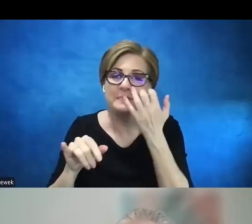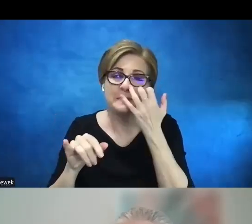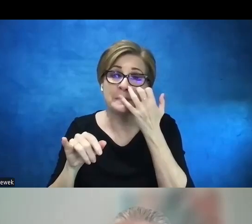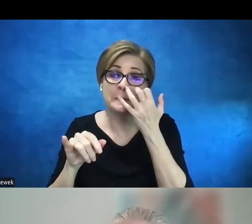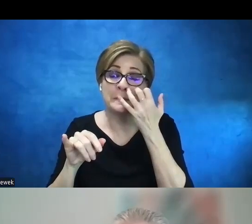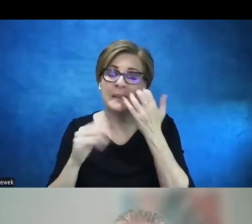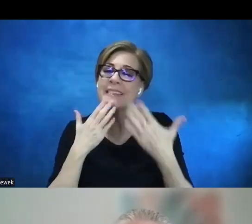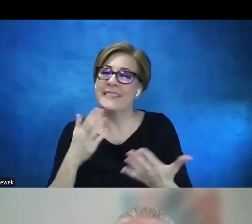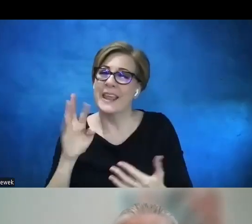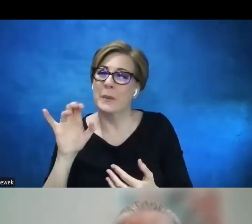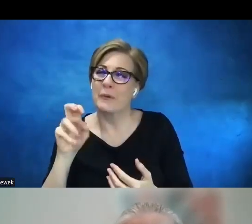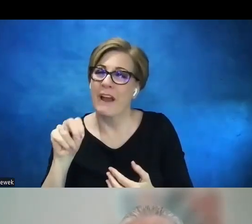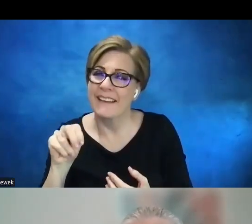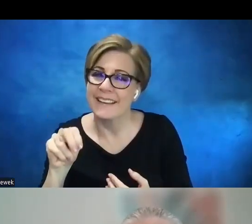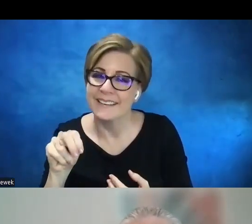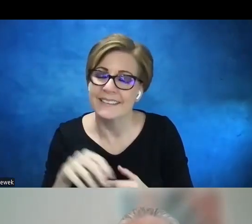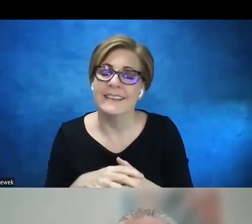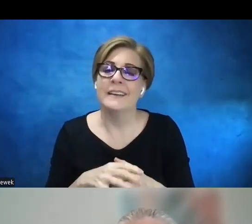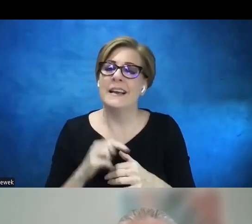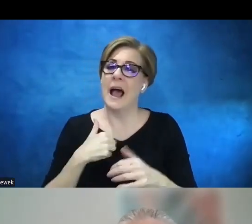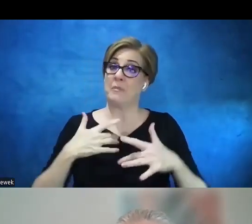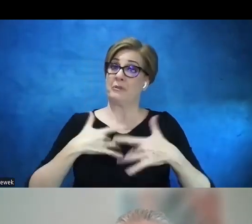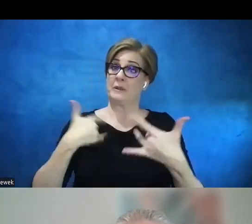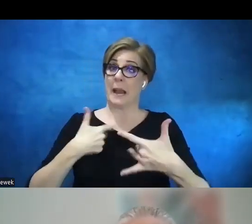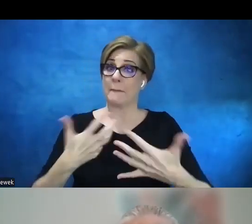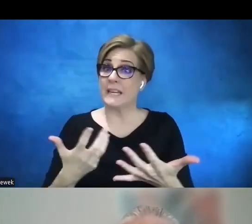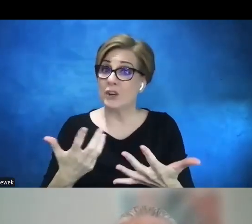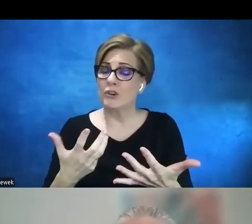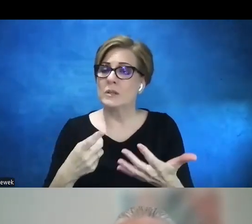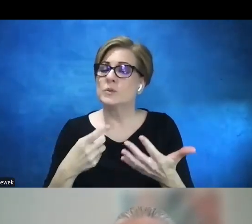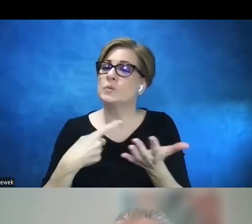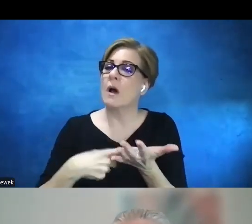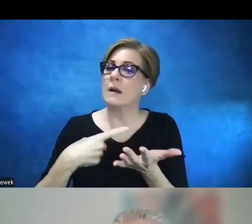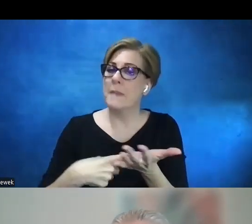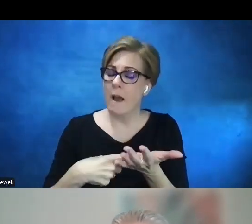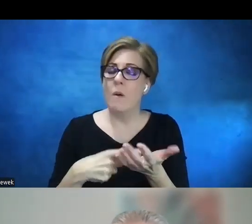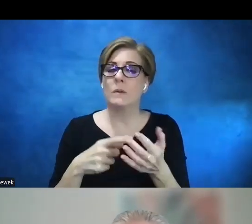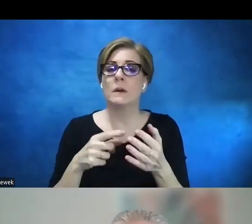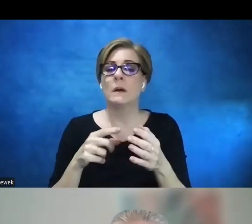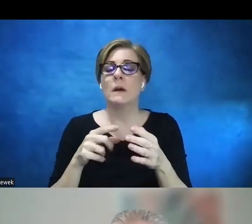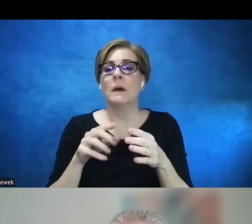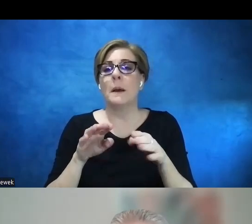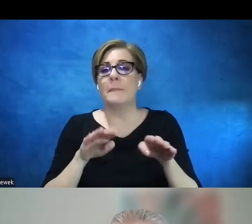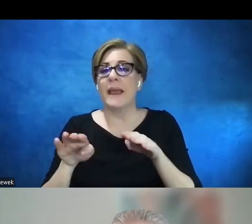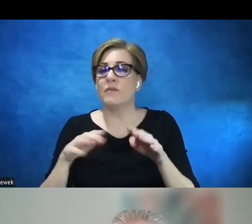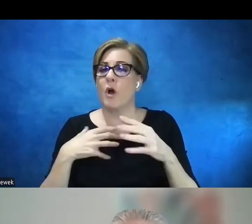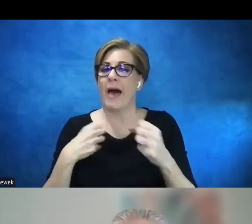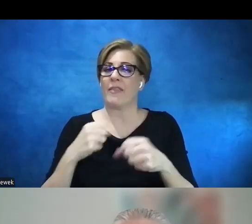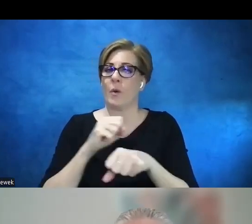and delighted to be here today and talk a little bit about behavioral health development, workforce development strategies. Next